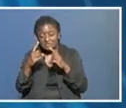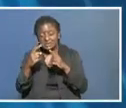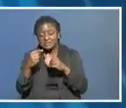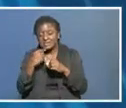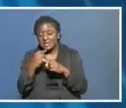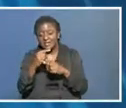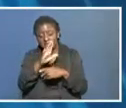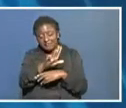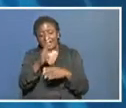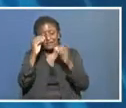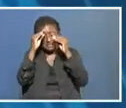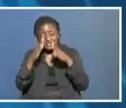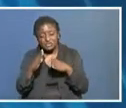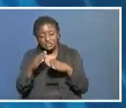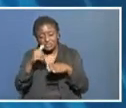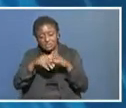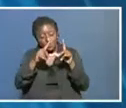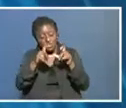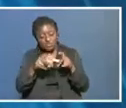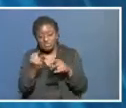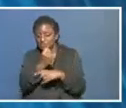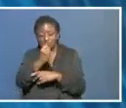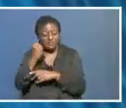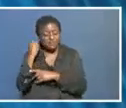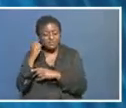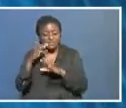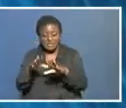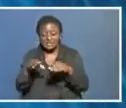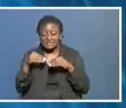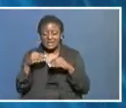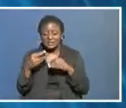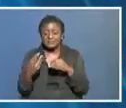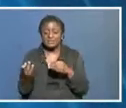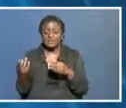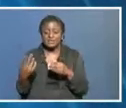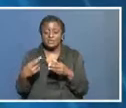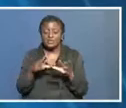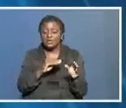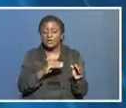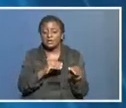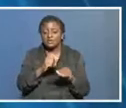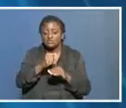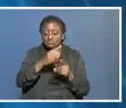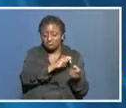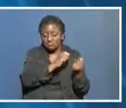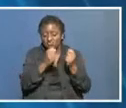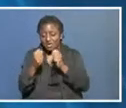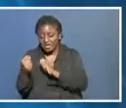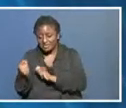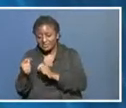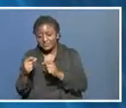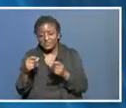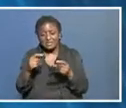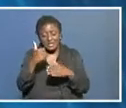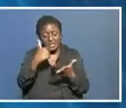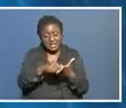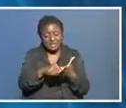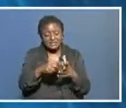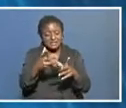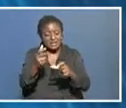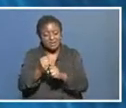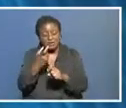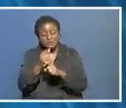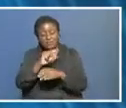the five teachers in question have refused to accept the reassignment letters they would have received from the principal this past